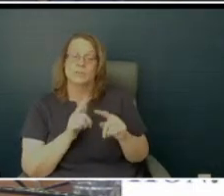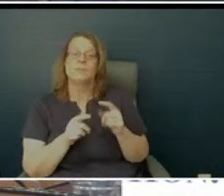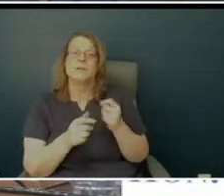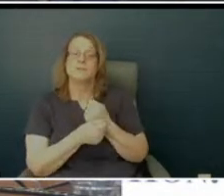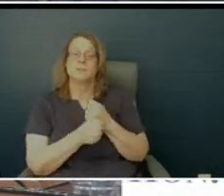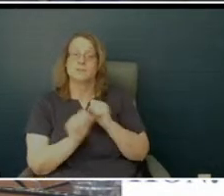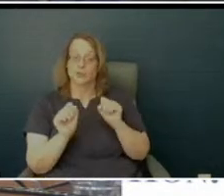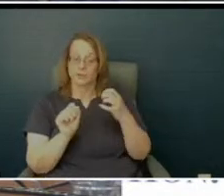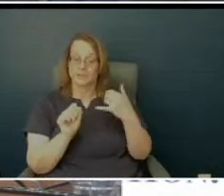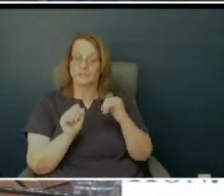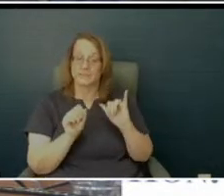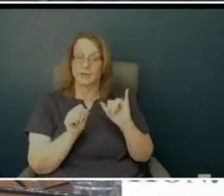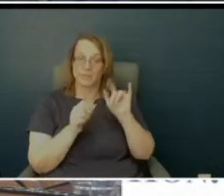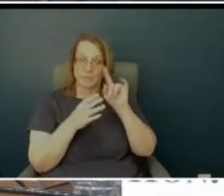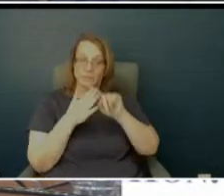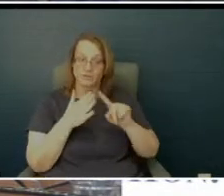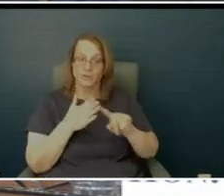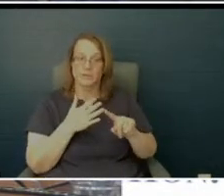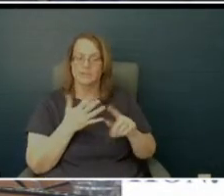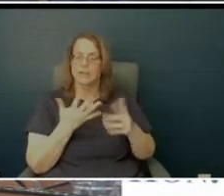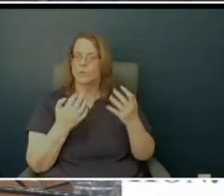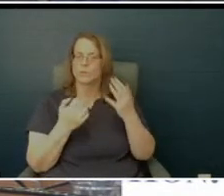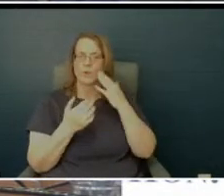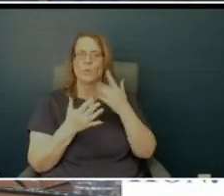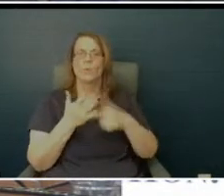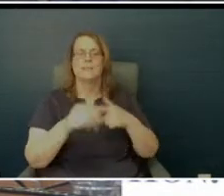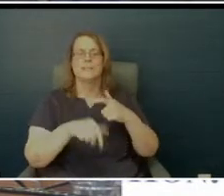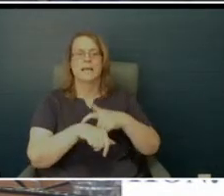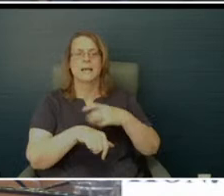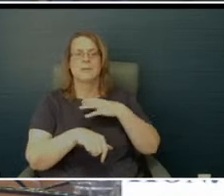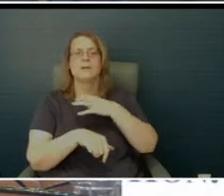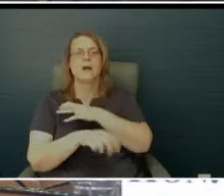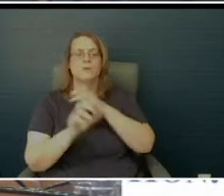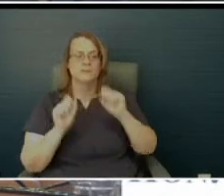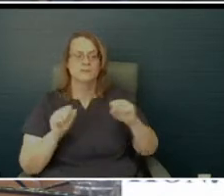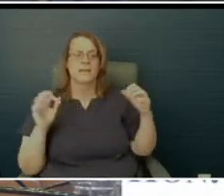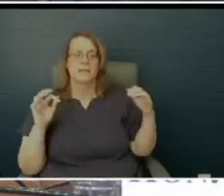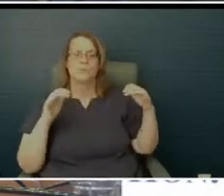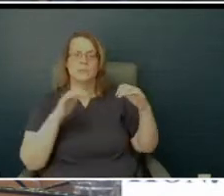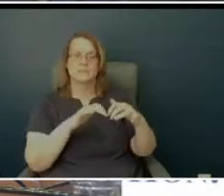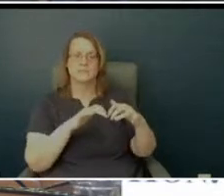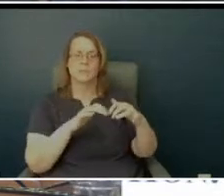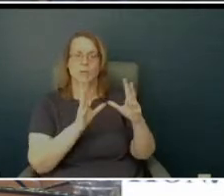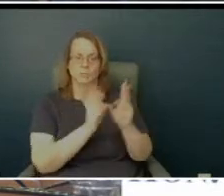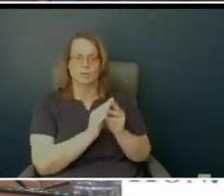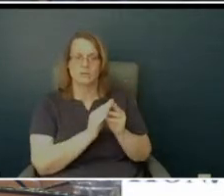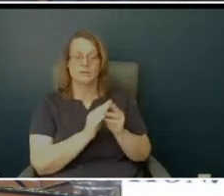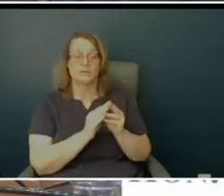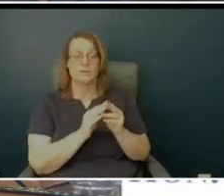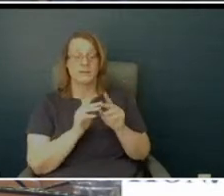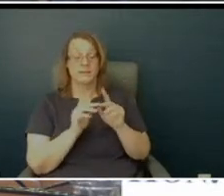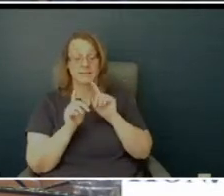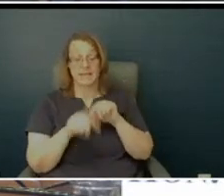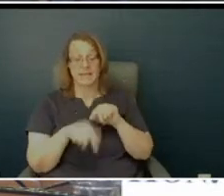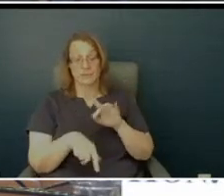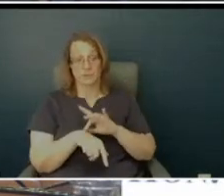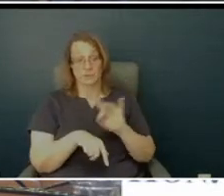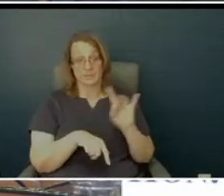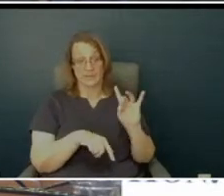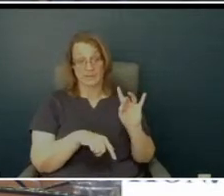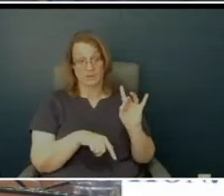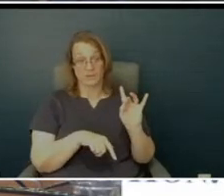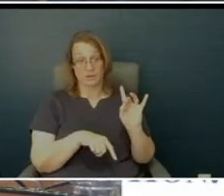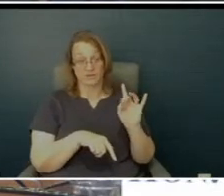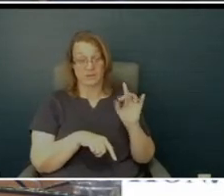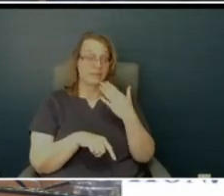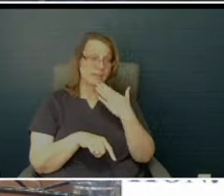And the question being, what time could the Congress reassemble? And the answer was 8 o'clock, and thankfully Congress